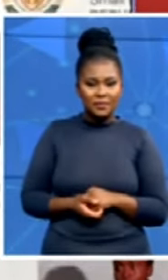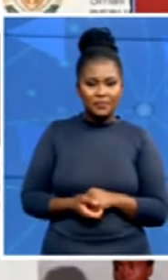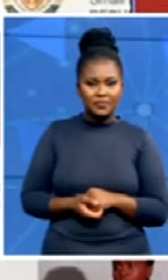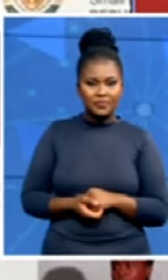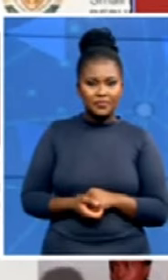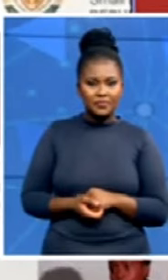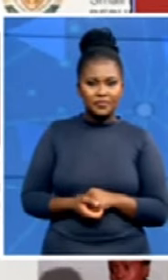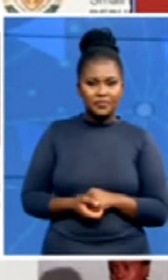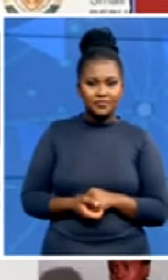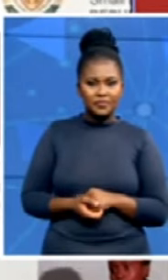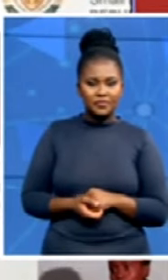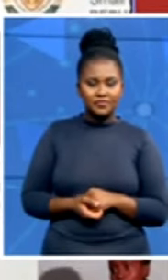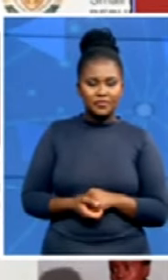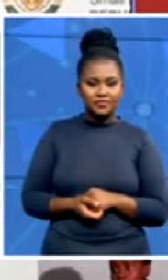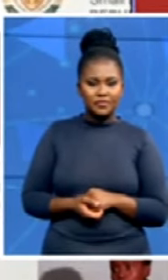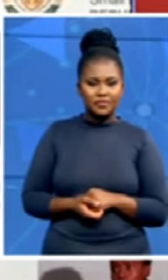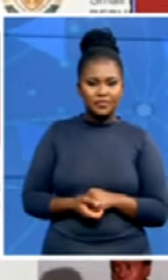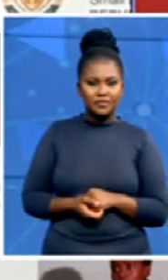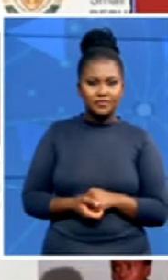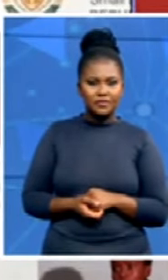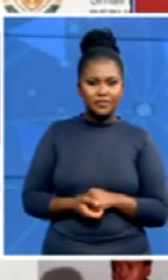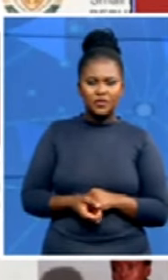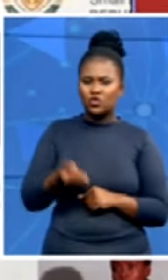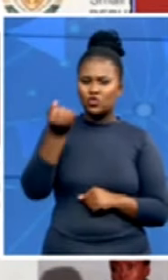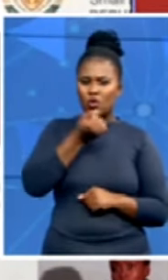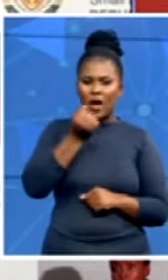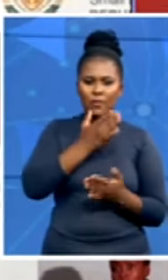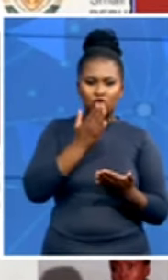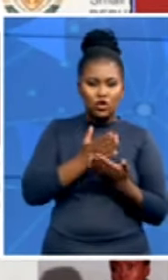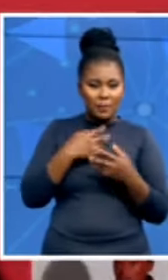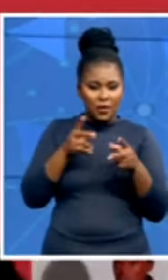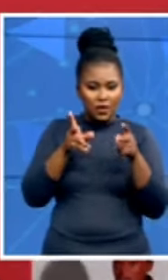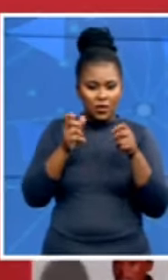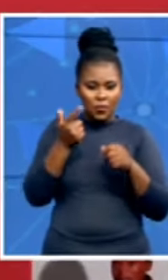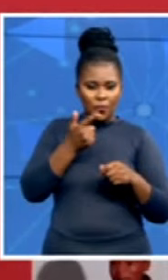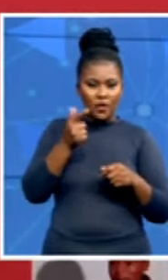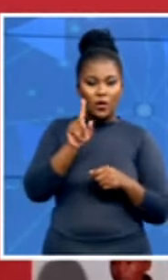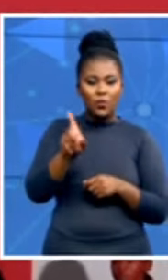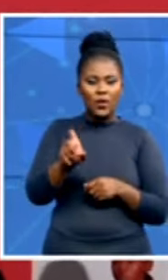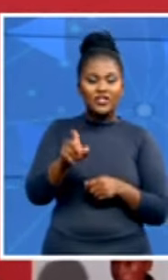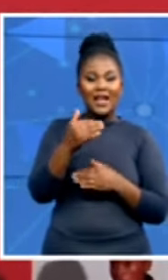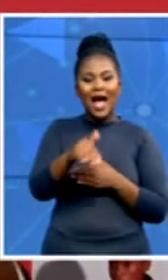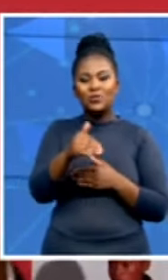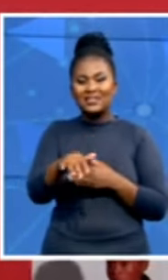I didn't get it. If you are saying outside the interventions that I've spoken to, yes, outside of the